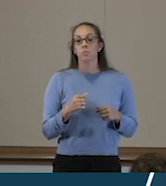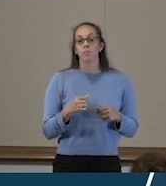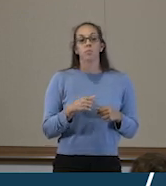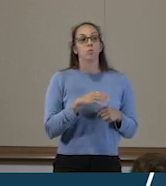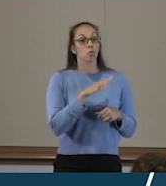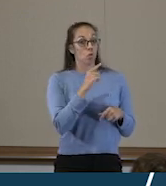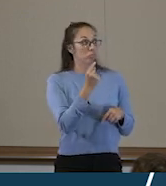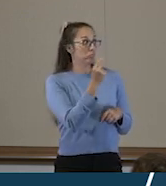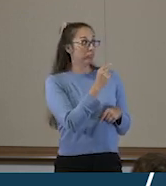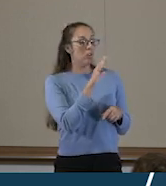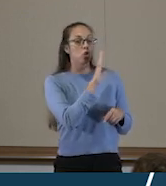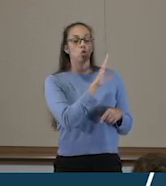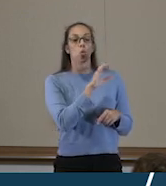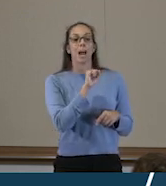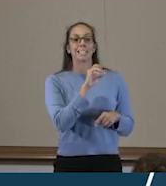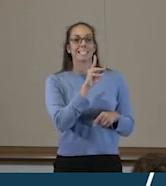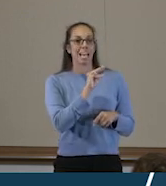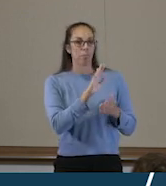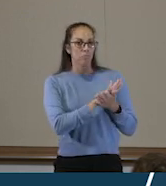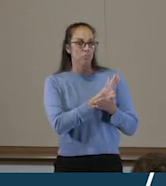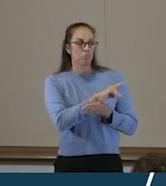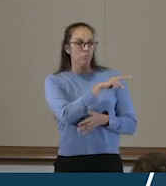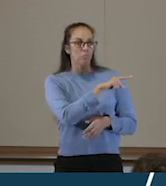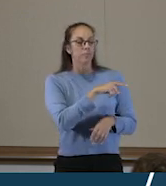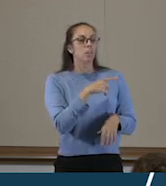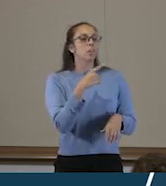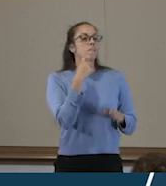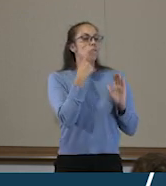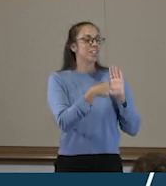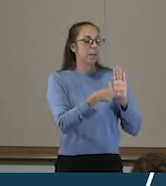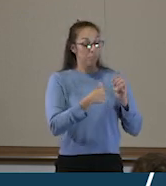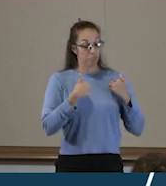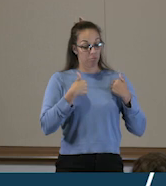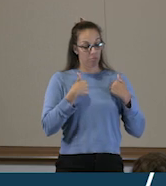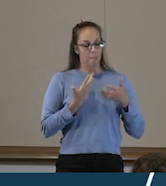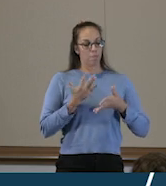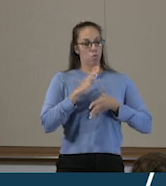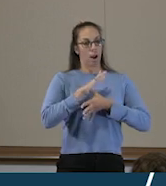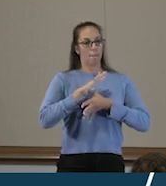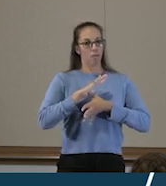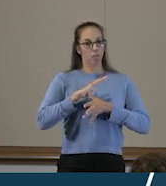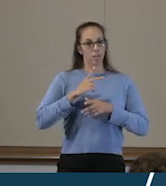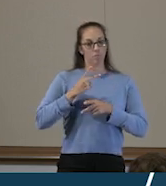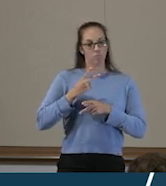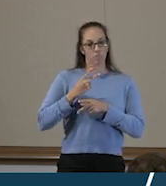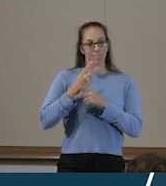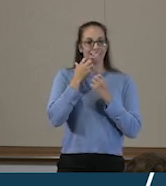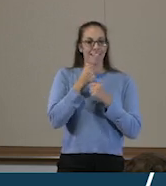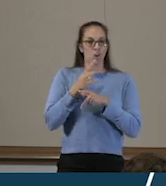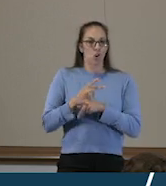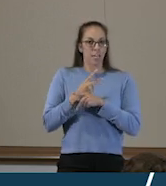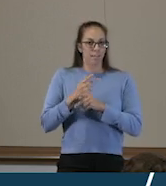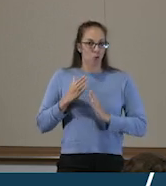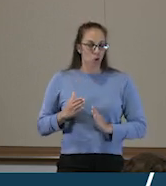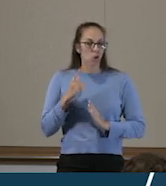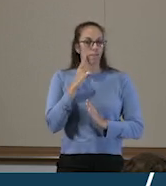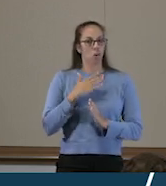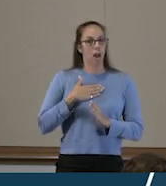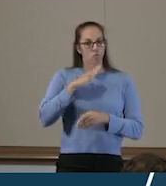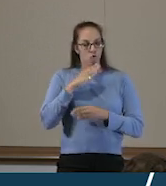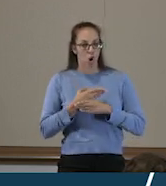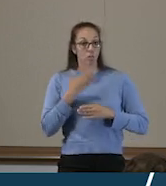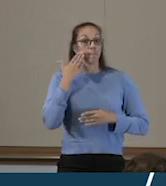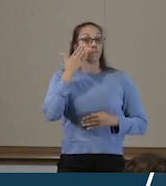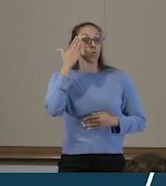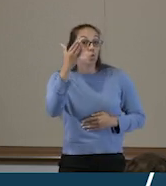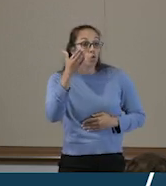SDM, like we're right now, the primary caregivers for our daughter. Okay. But in the future, we plan for our son and his